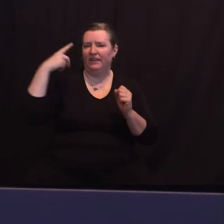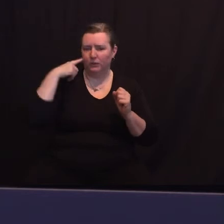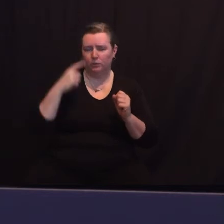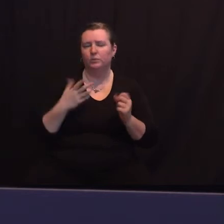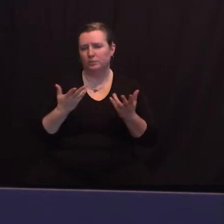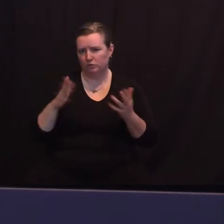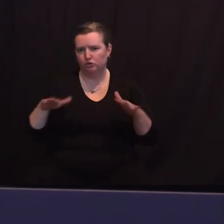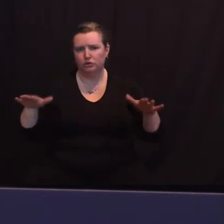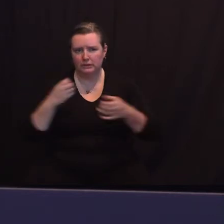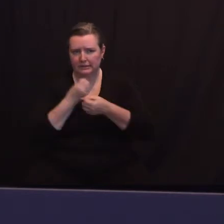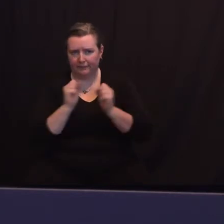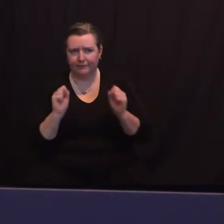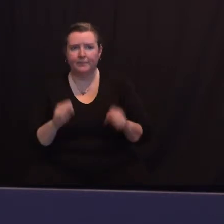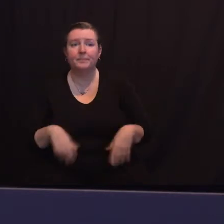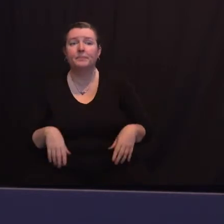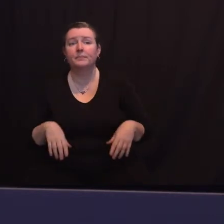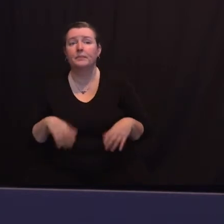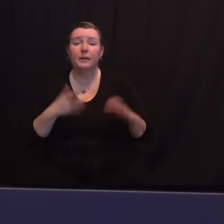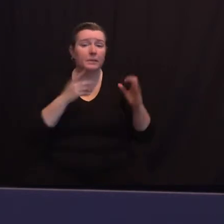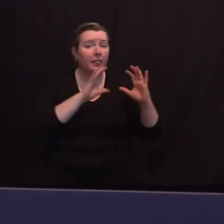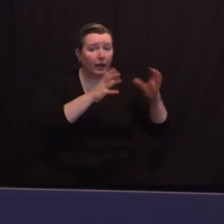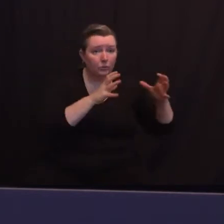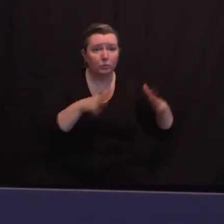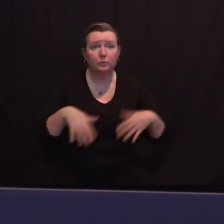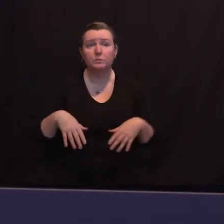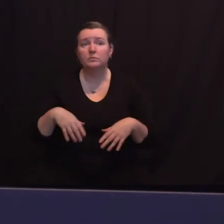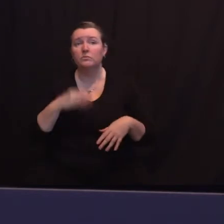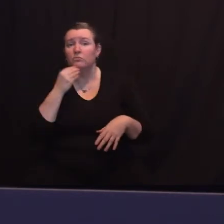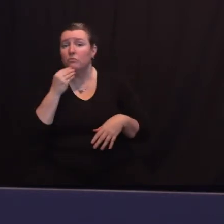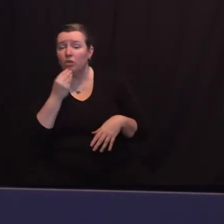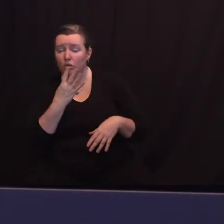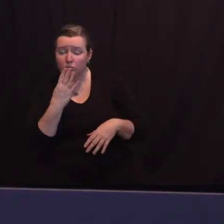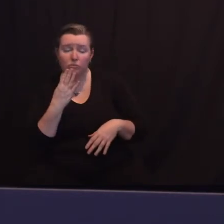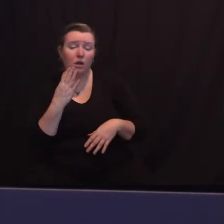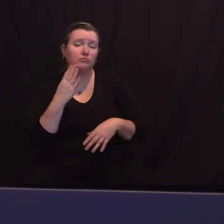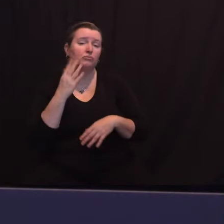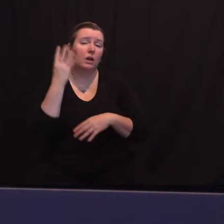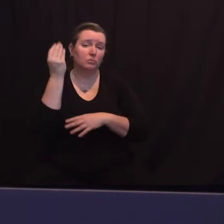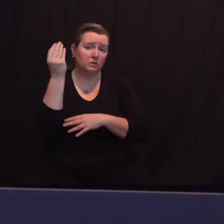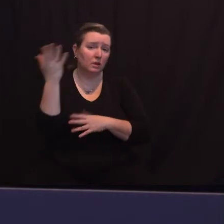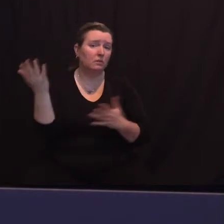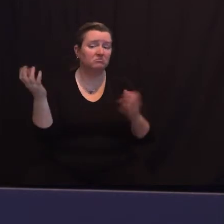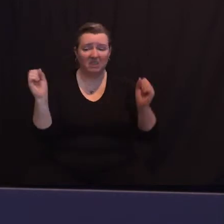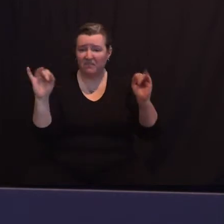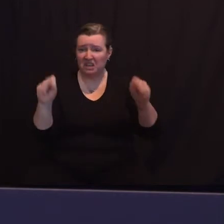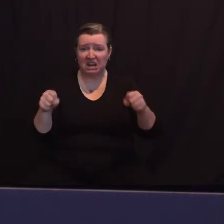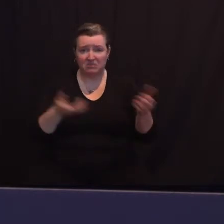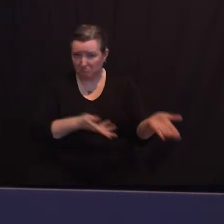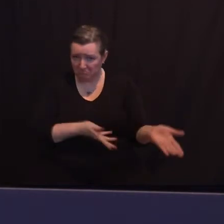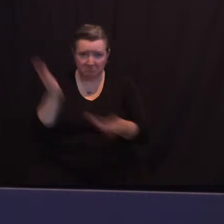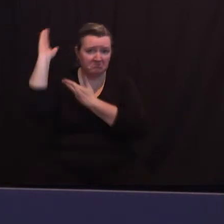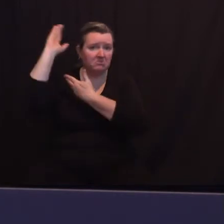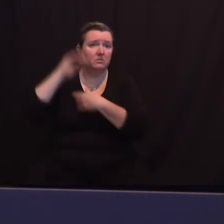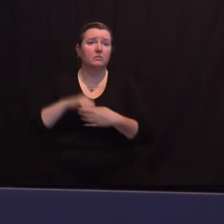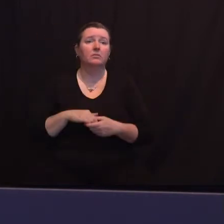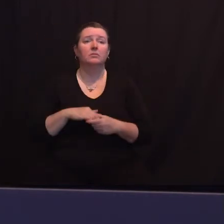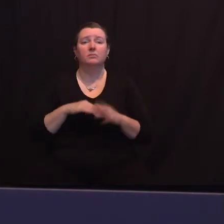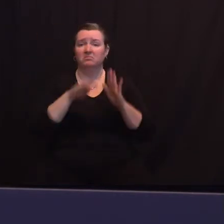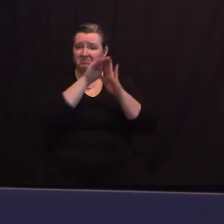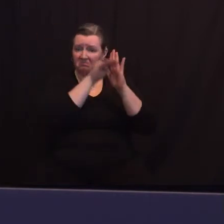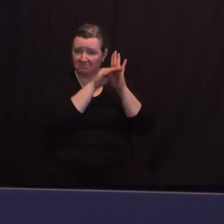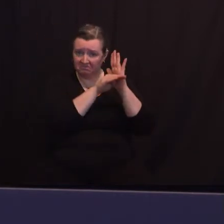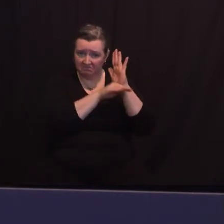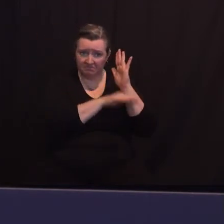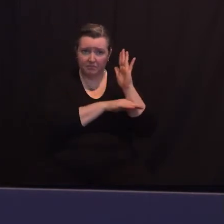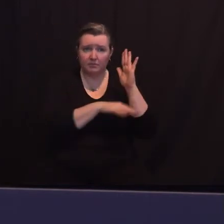classes or lunches outdoors when the circumstances allow. The recommendations provide information about the length